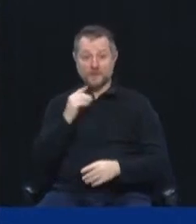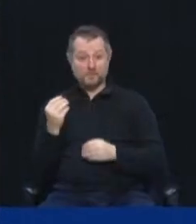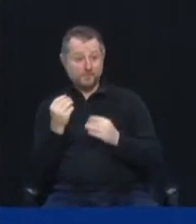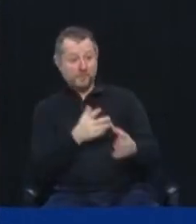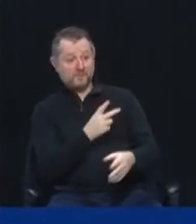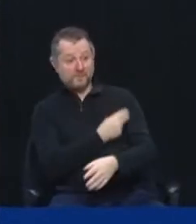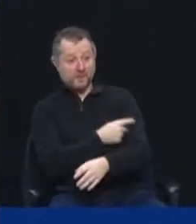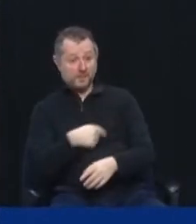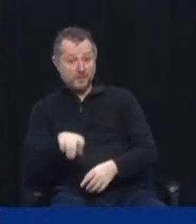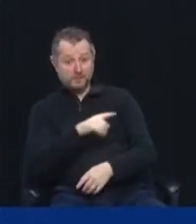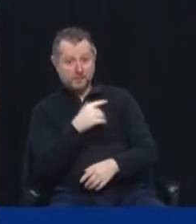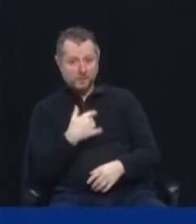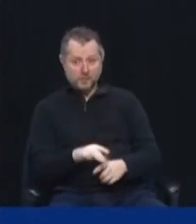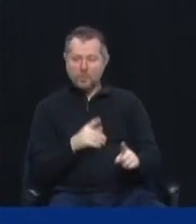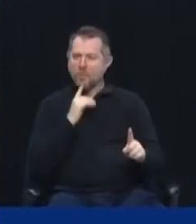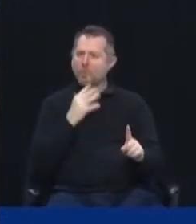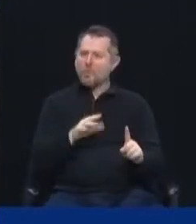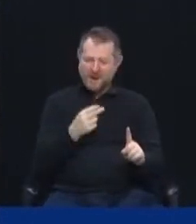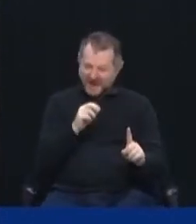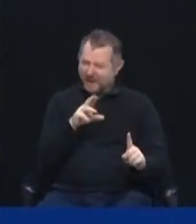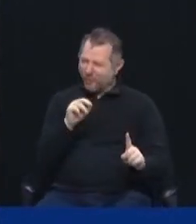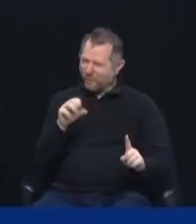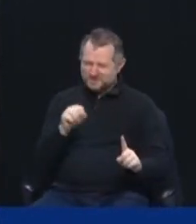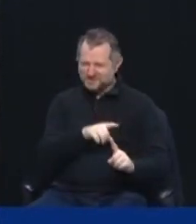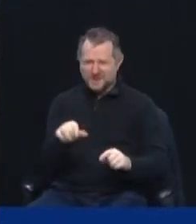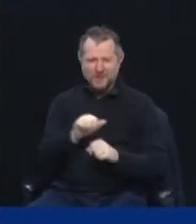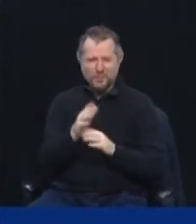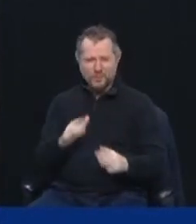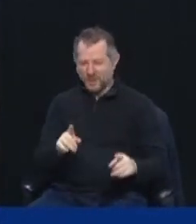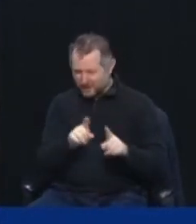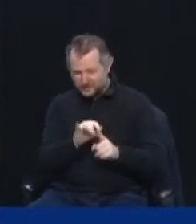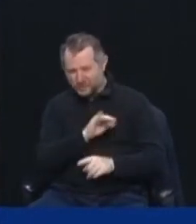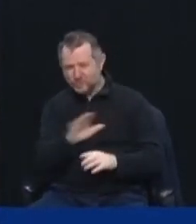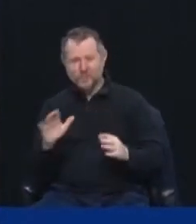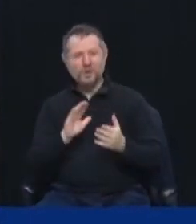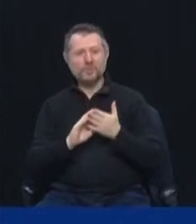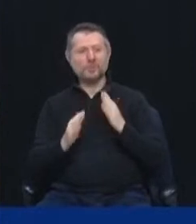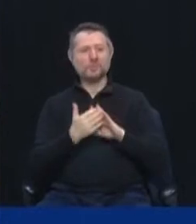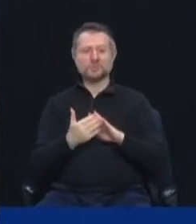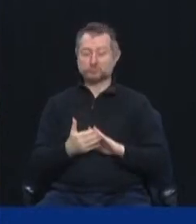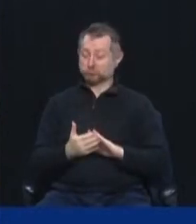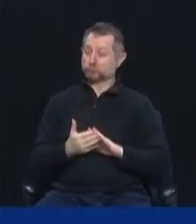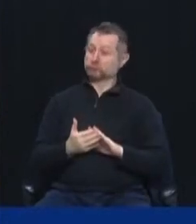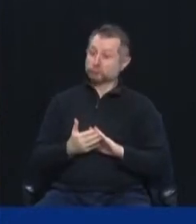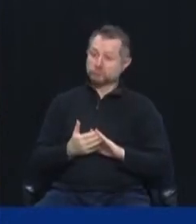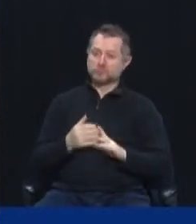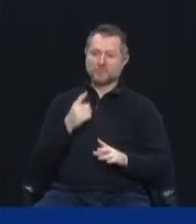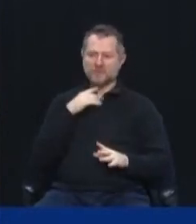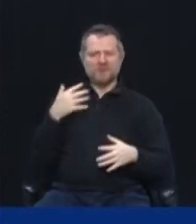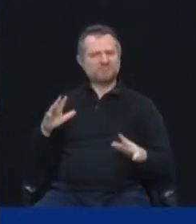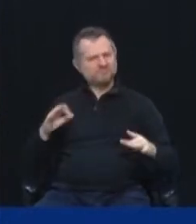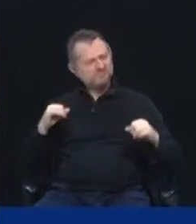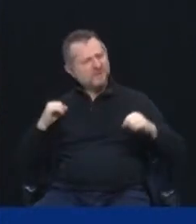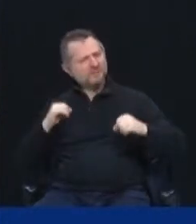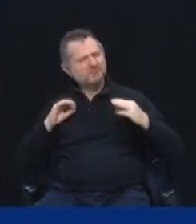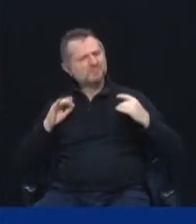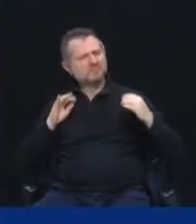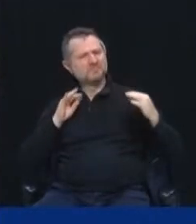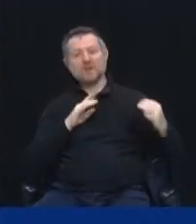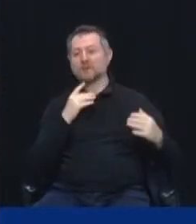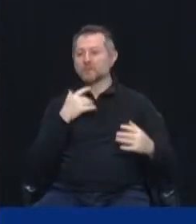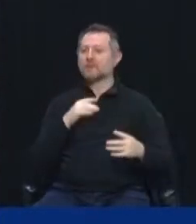heroic workers right to the communities where they work. And you have fought to make sure that we have